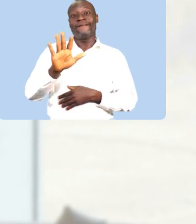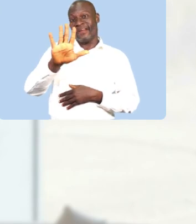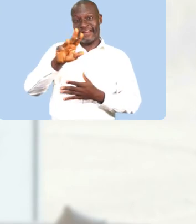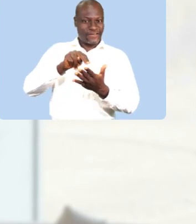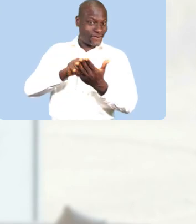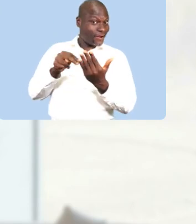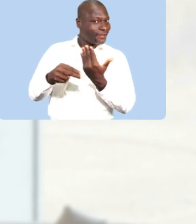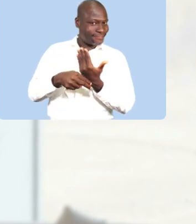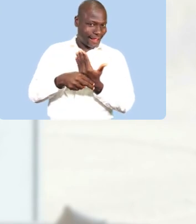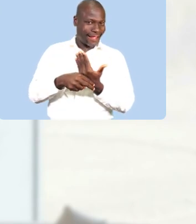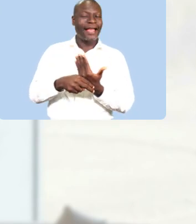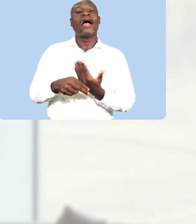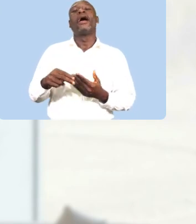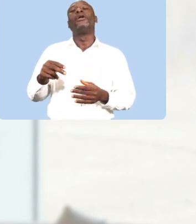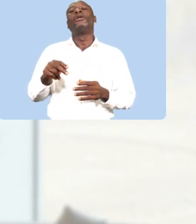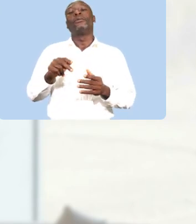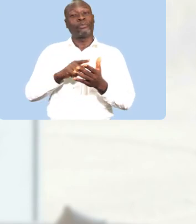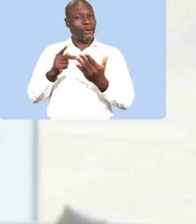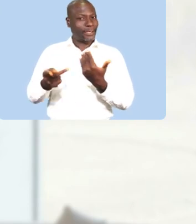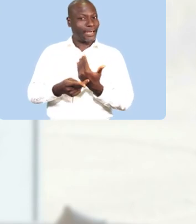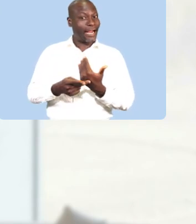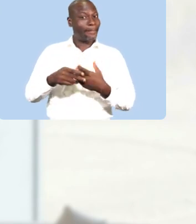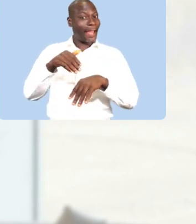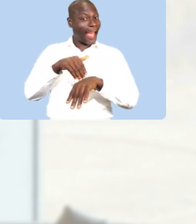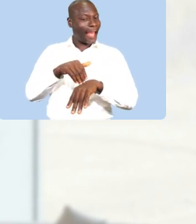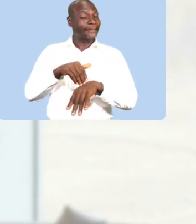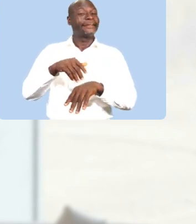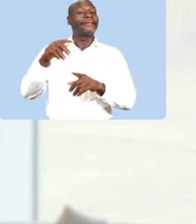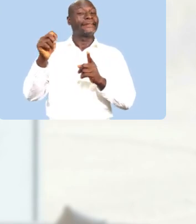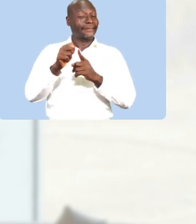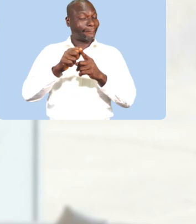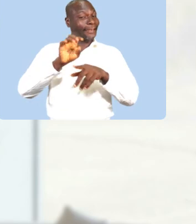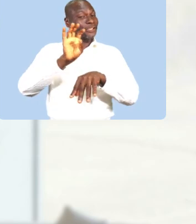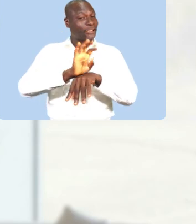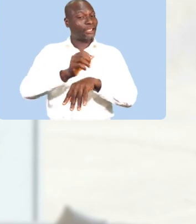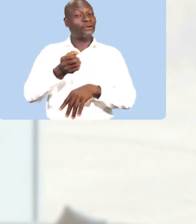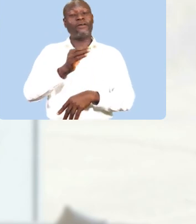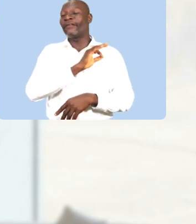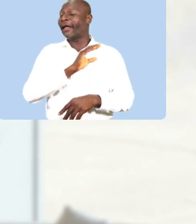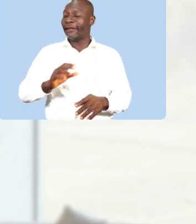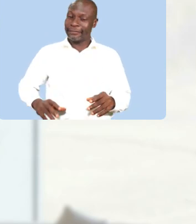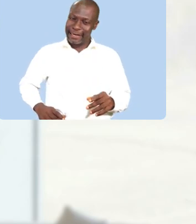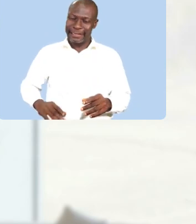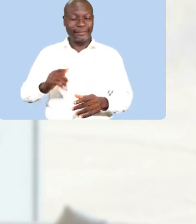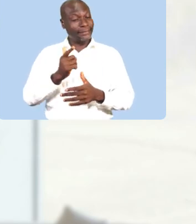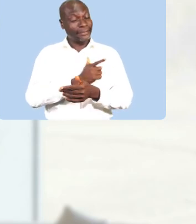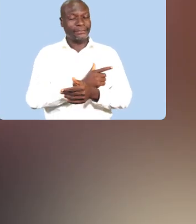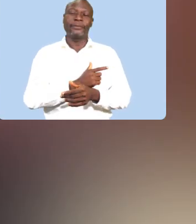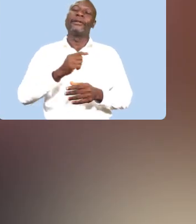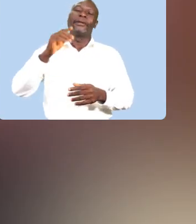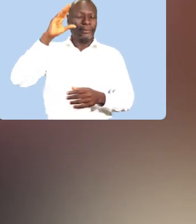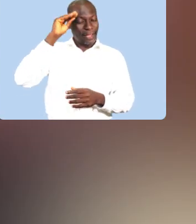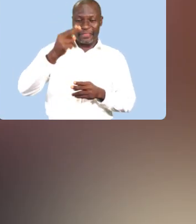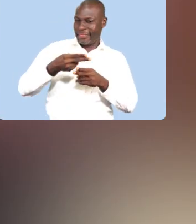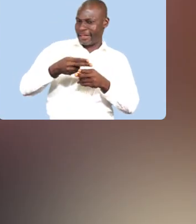November yebeye lectureship kase e wotakrade Central Church of Christ na obema awofra no